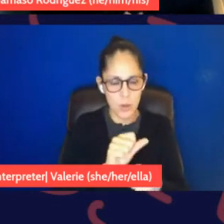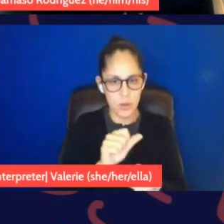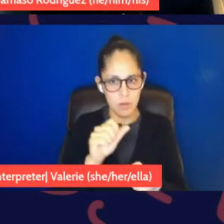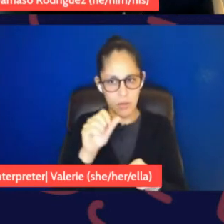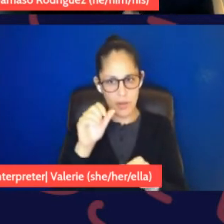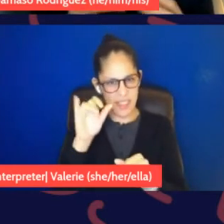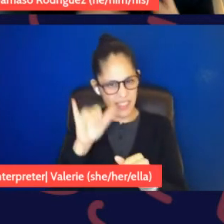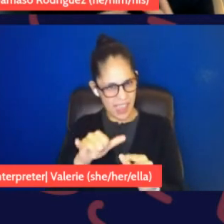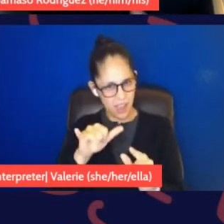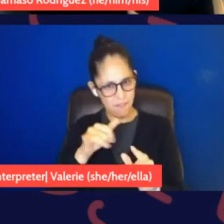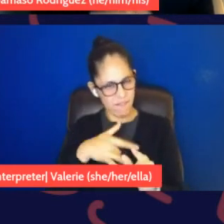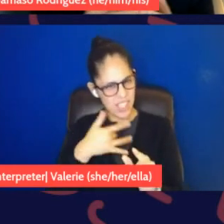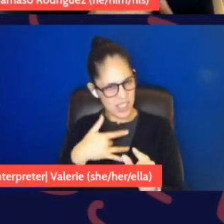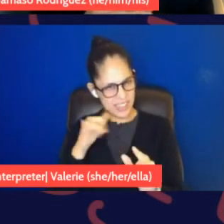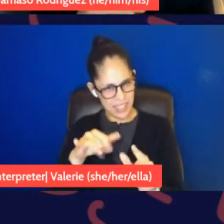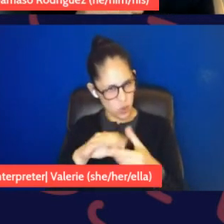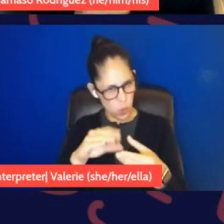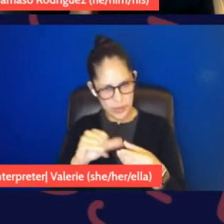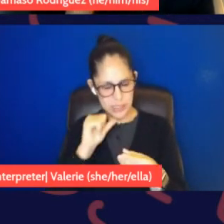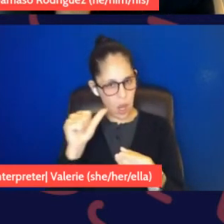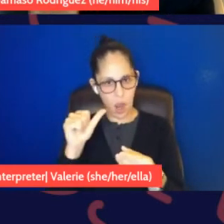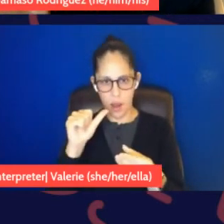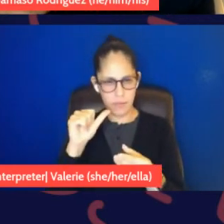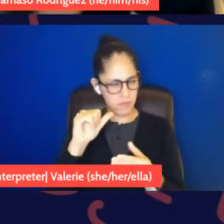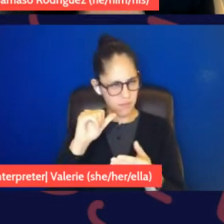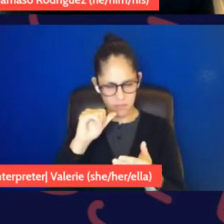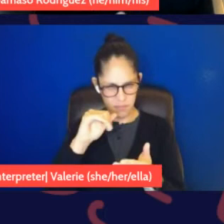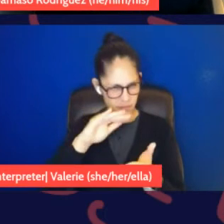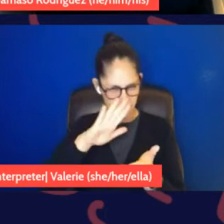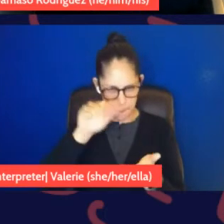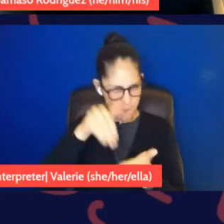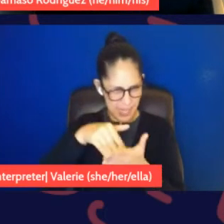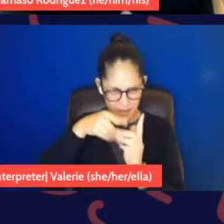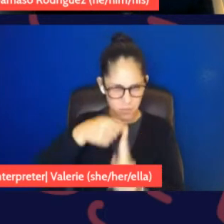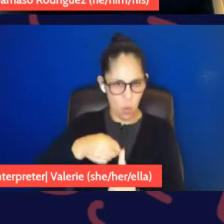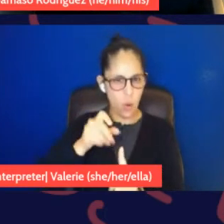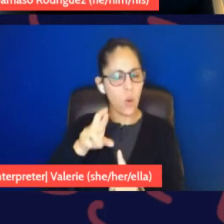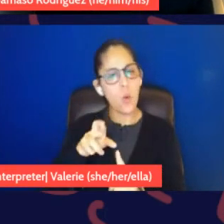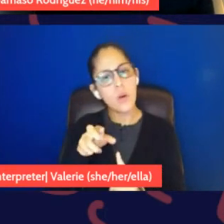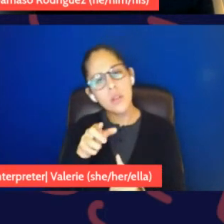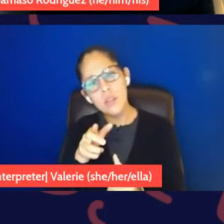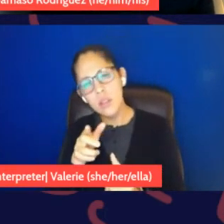these stories in this moment. Do you think you'll stay on that trajectory? You know?